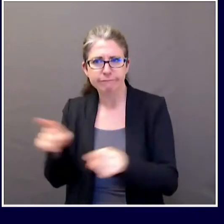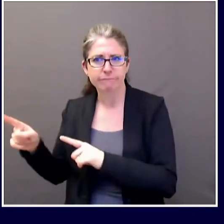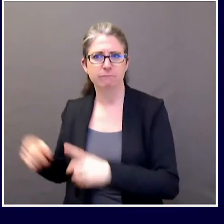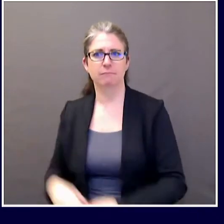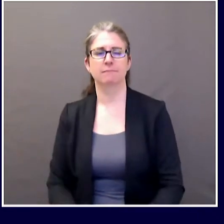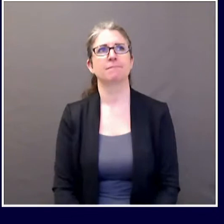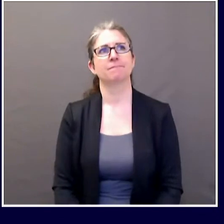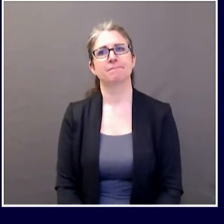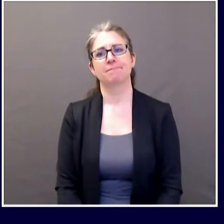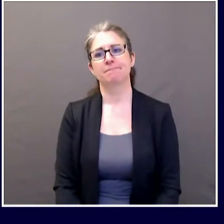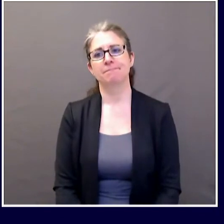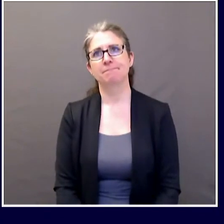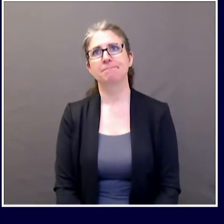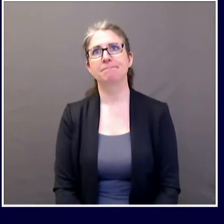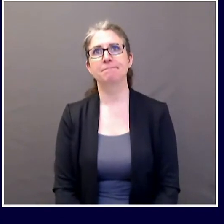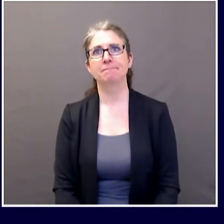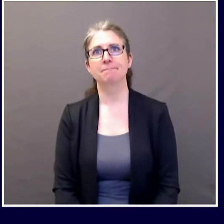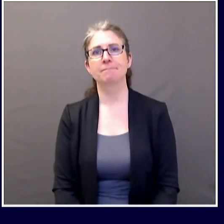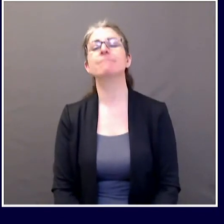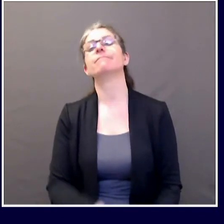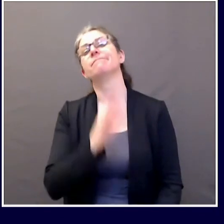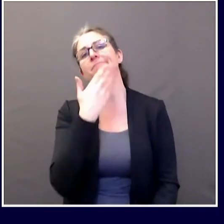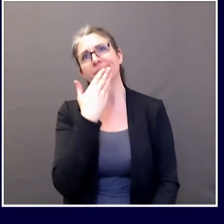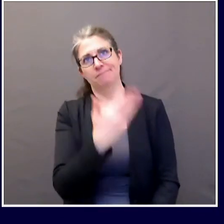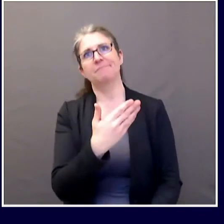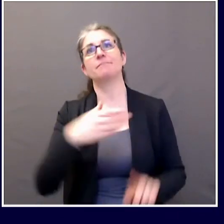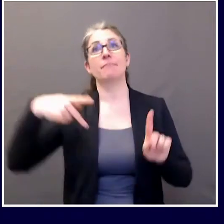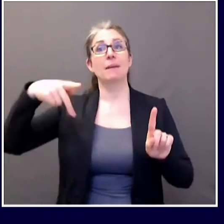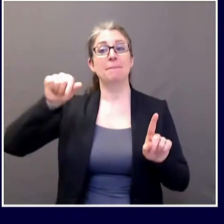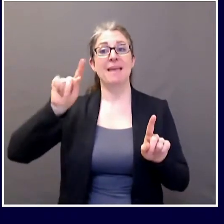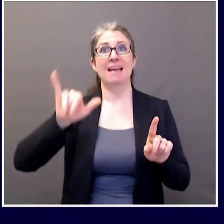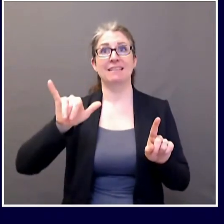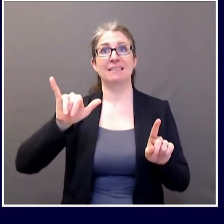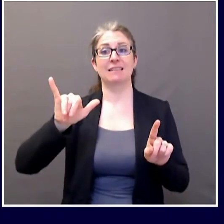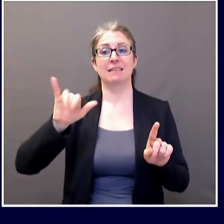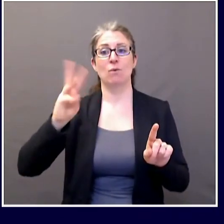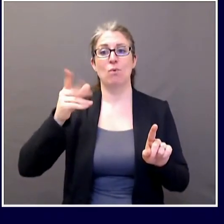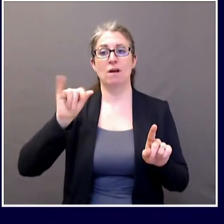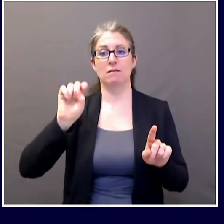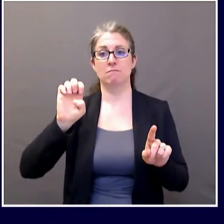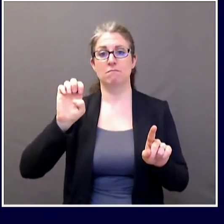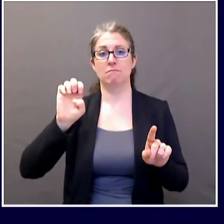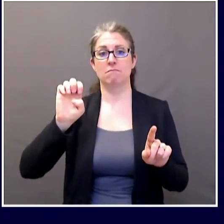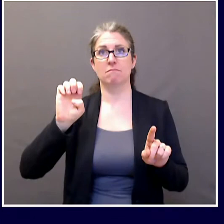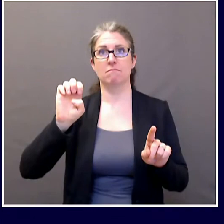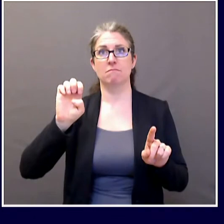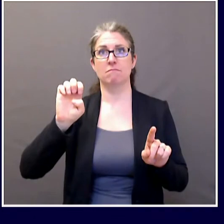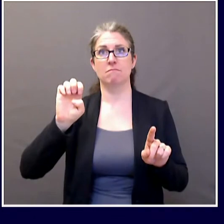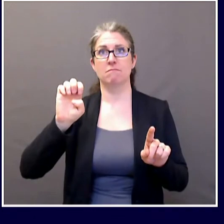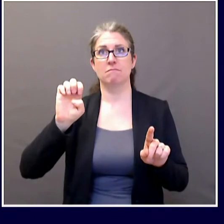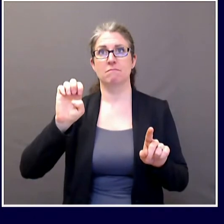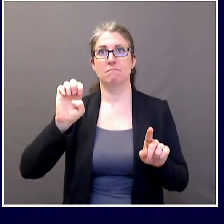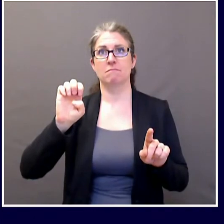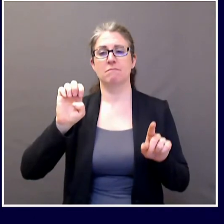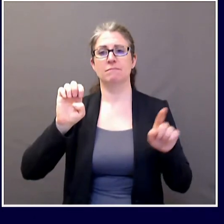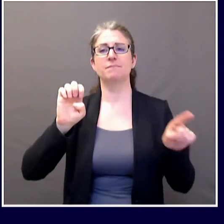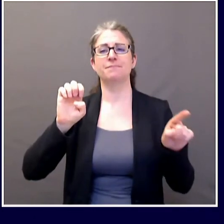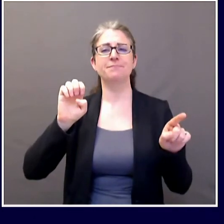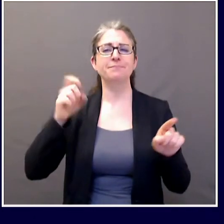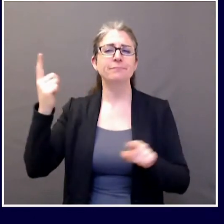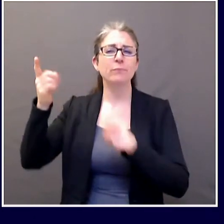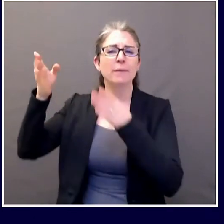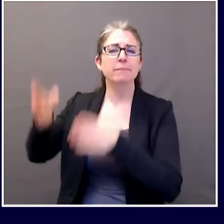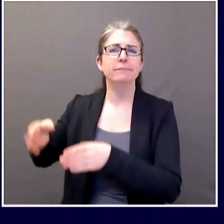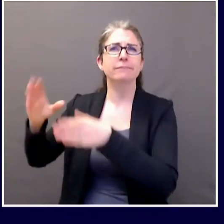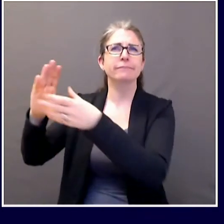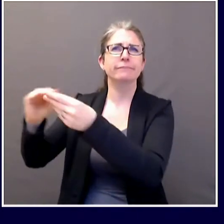said that they've got a relative who was supposed to get a second shot this Friday, but their appointment was canceled because the second dose wasn't available.